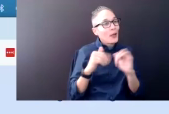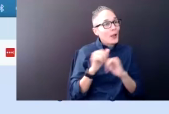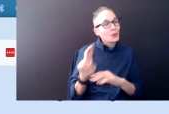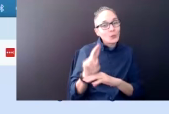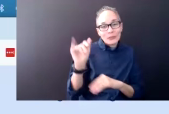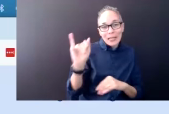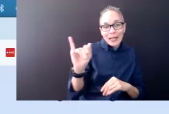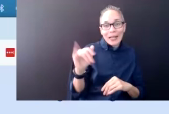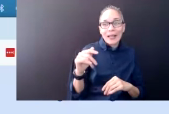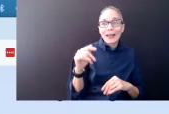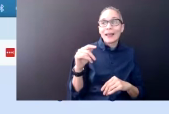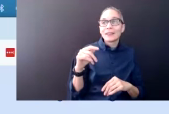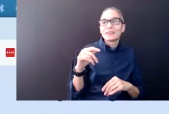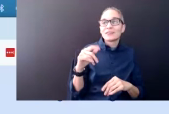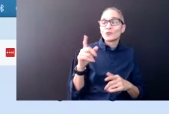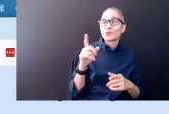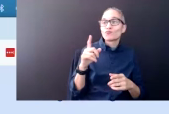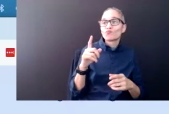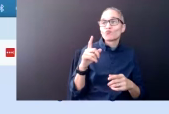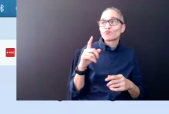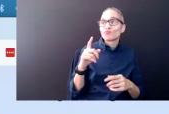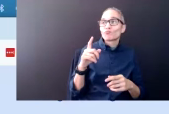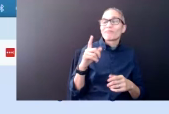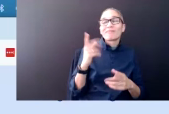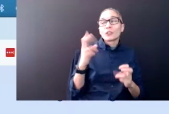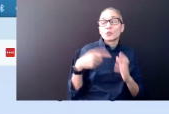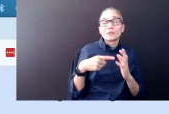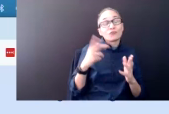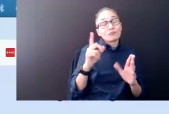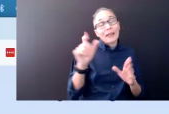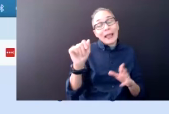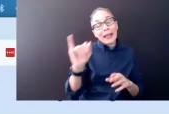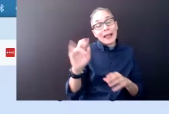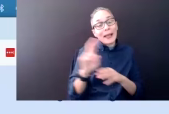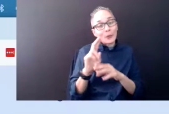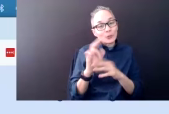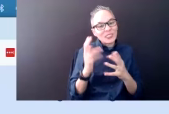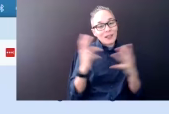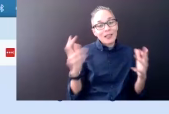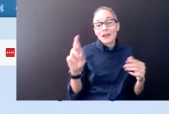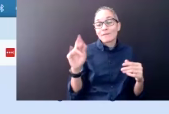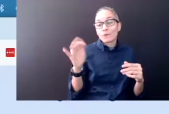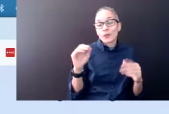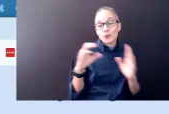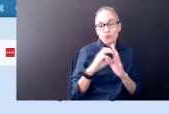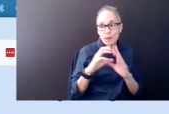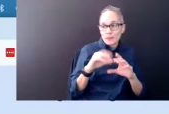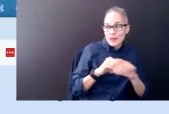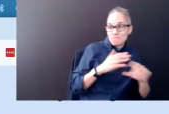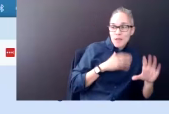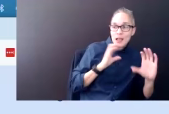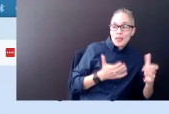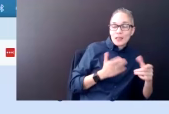help like solidify those. Like the partially correct thing, like I use a lot of Rio's prompts in my class as